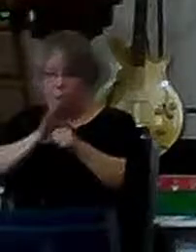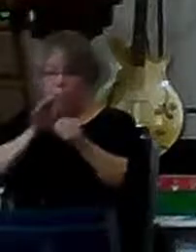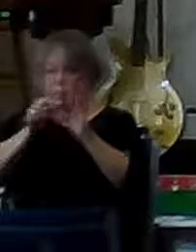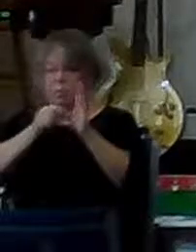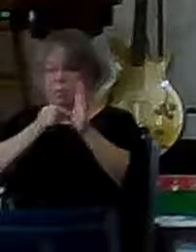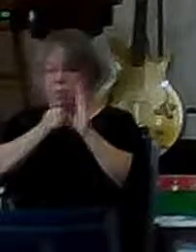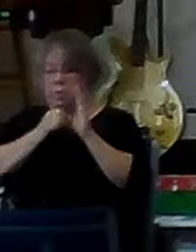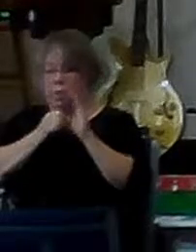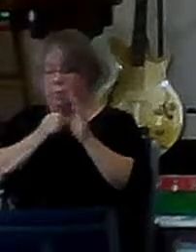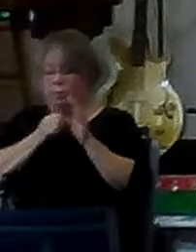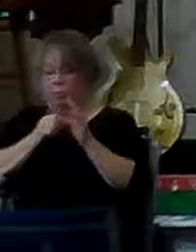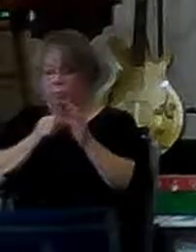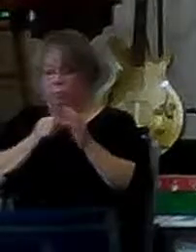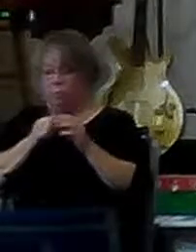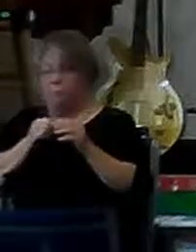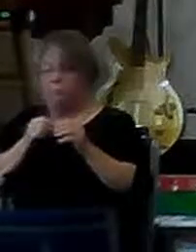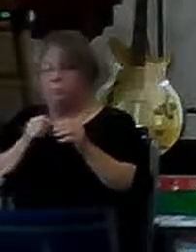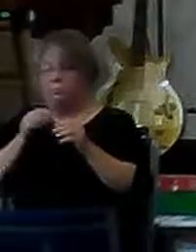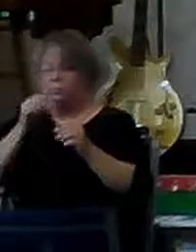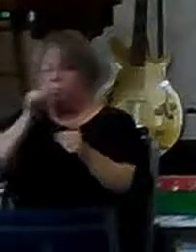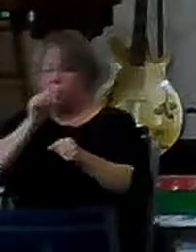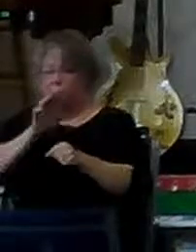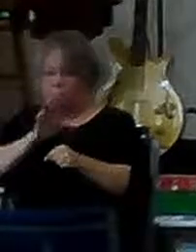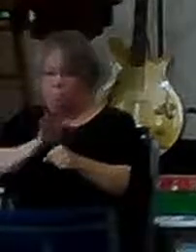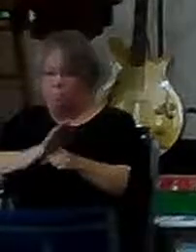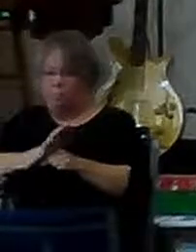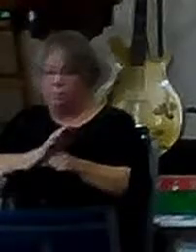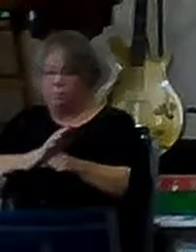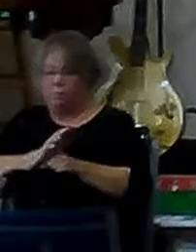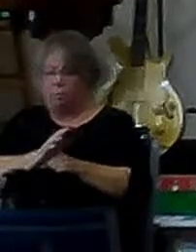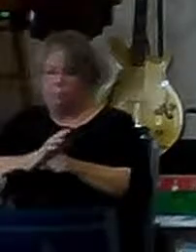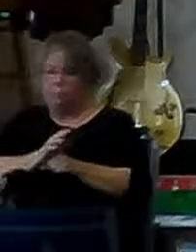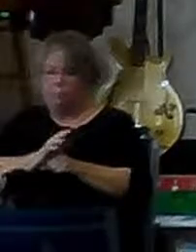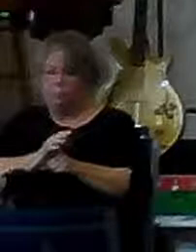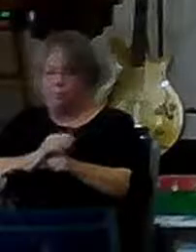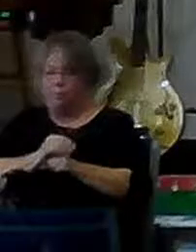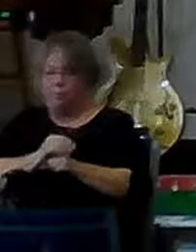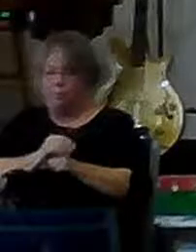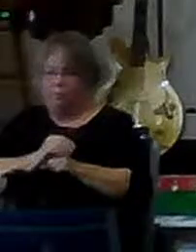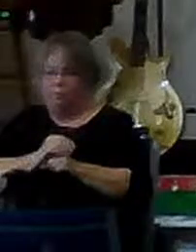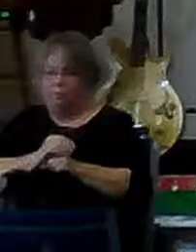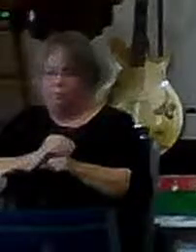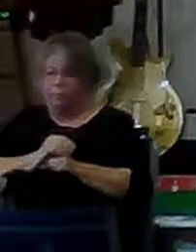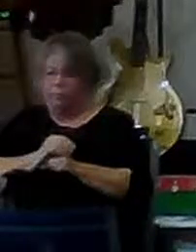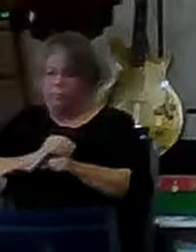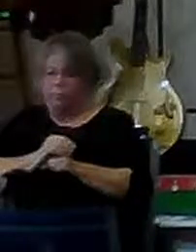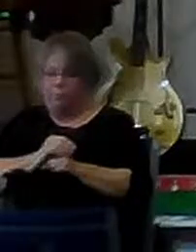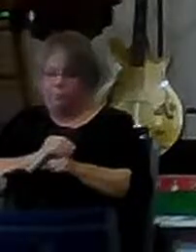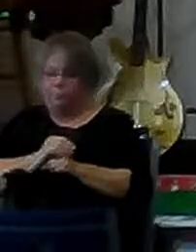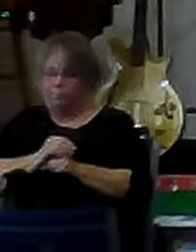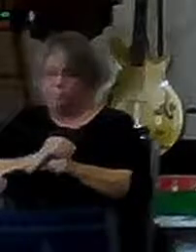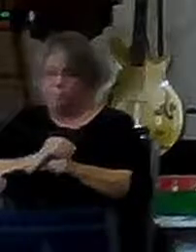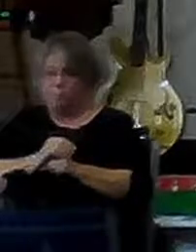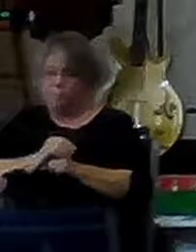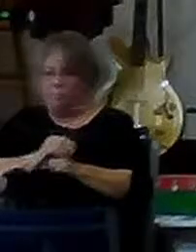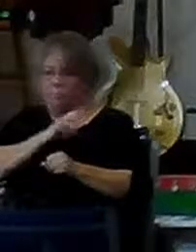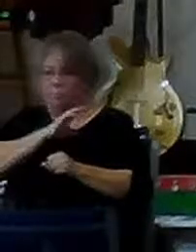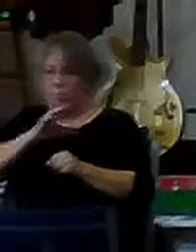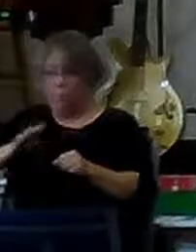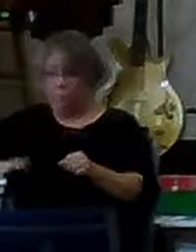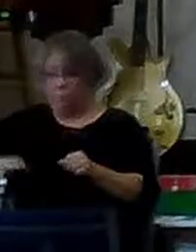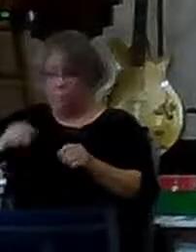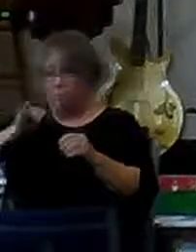the patriarchs, and from their race, according to the flesh, is the Christ, who is